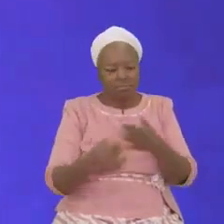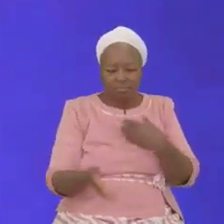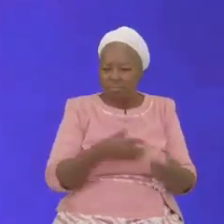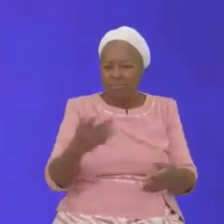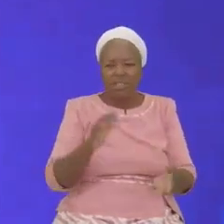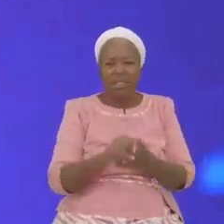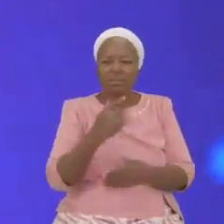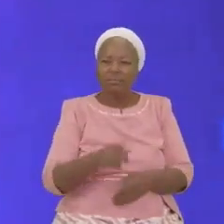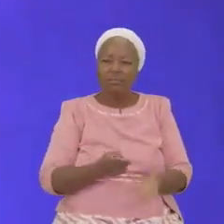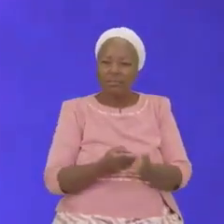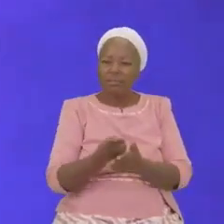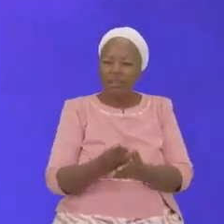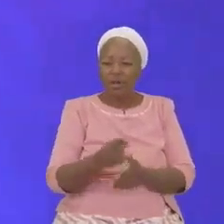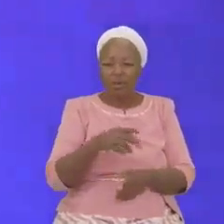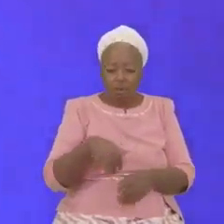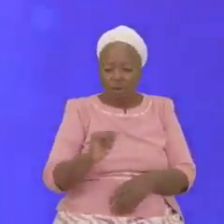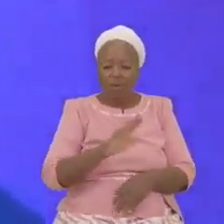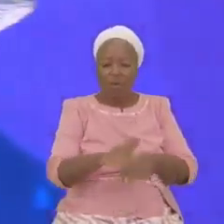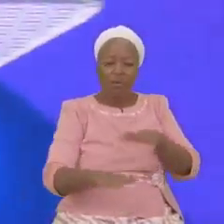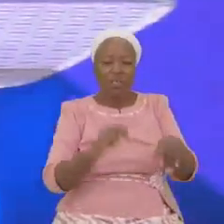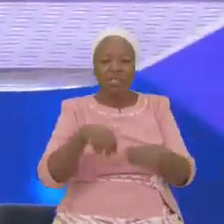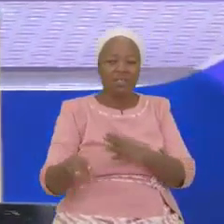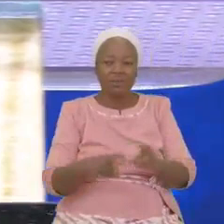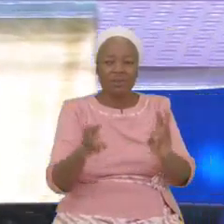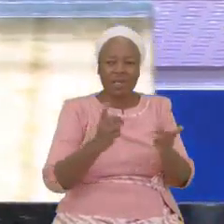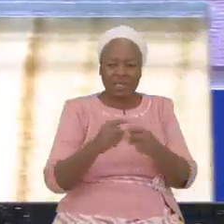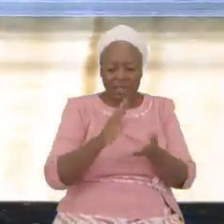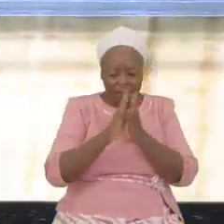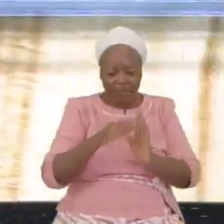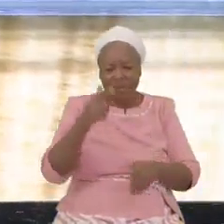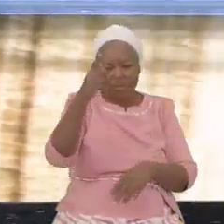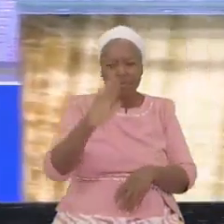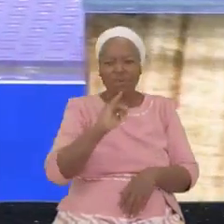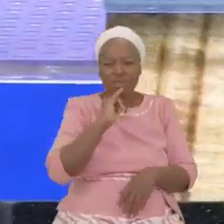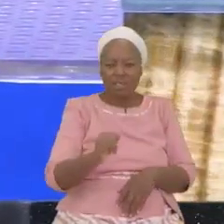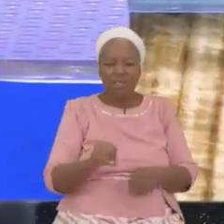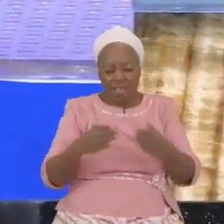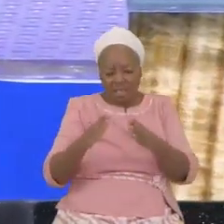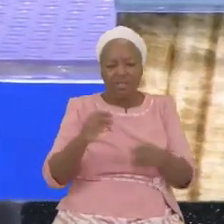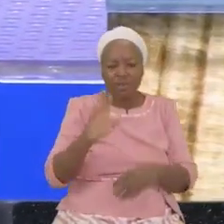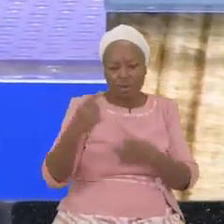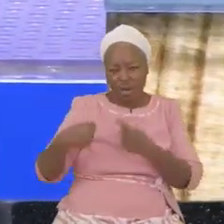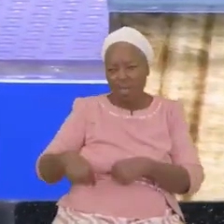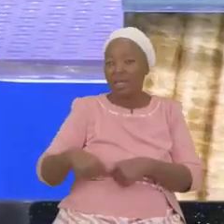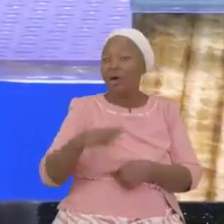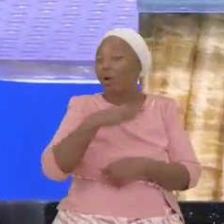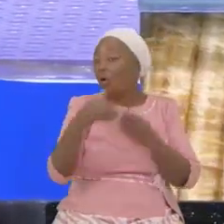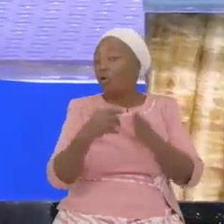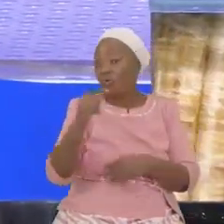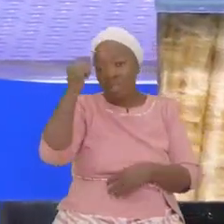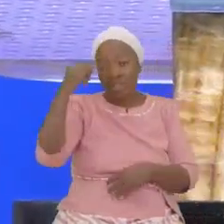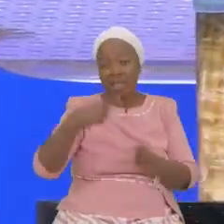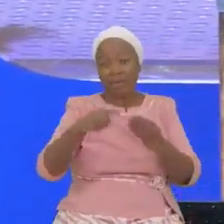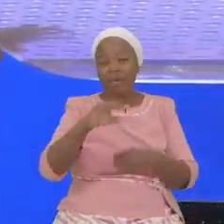true, while you are walking in your way, and the peace of God is girding your heart, all you think